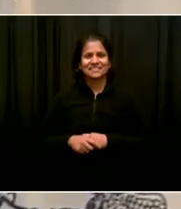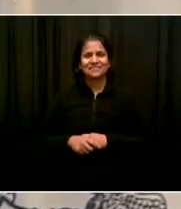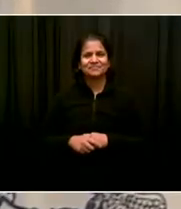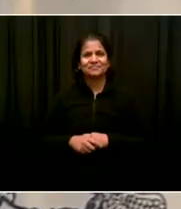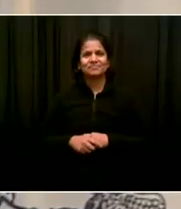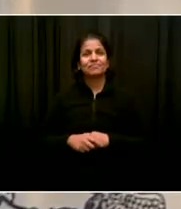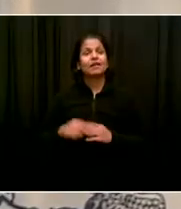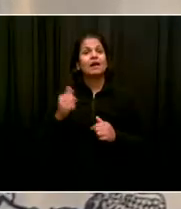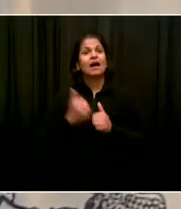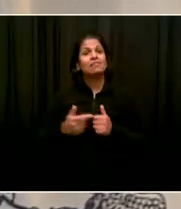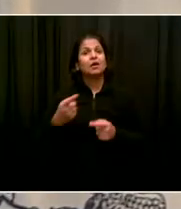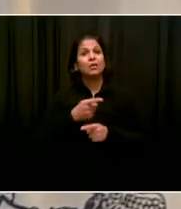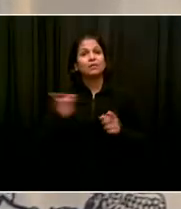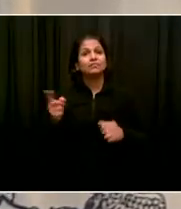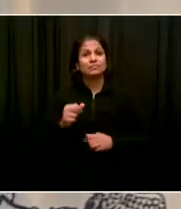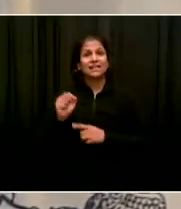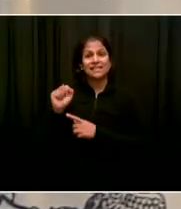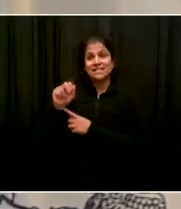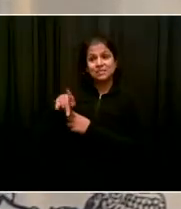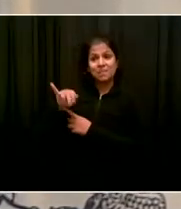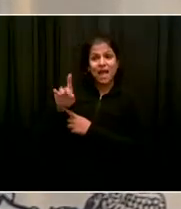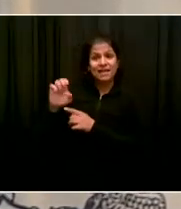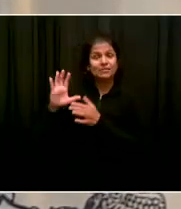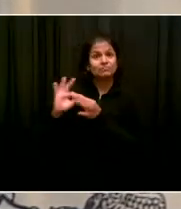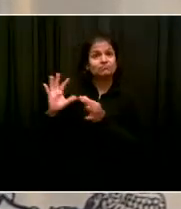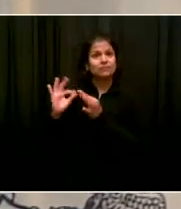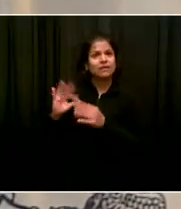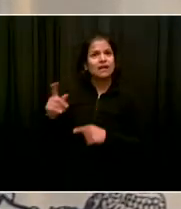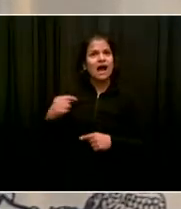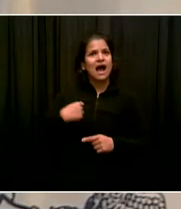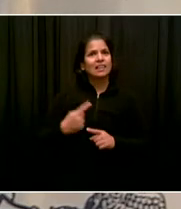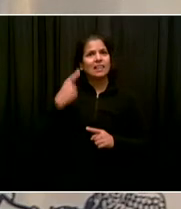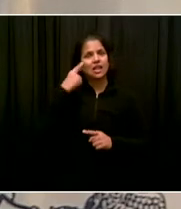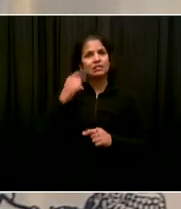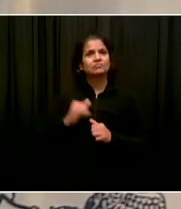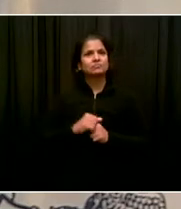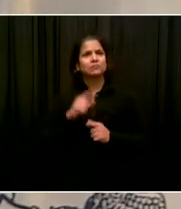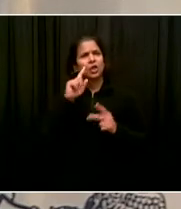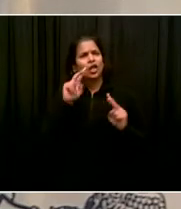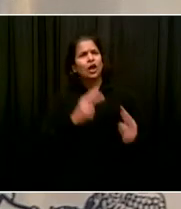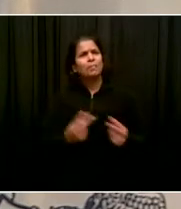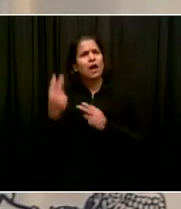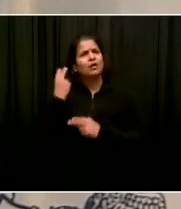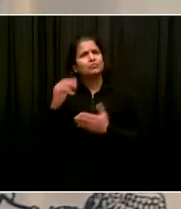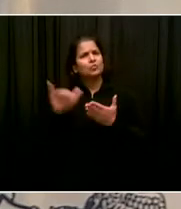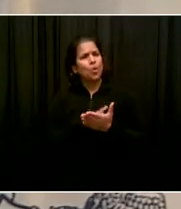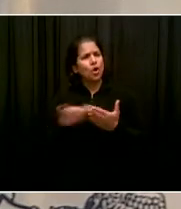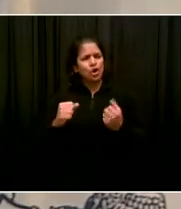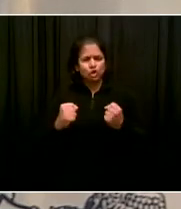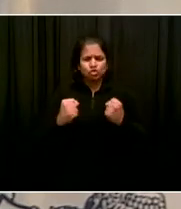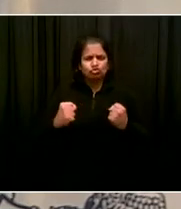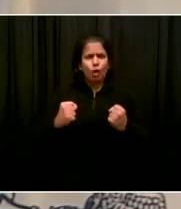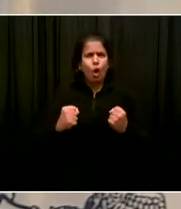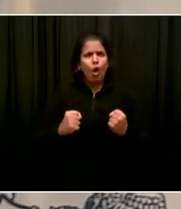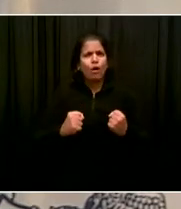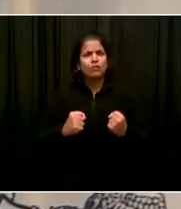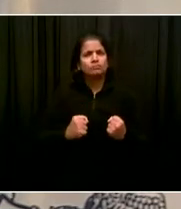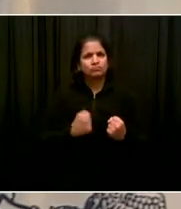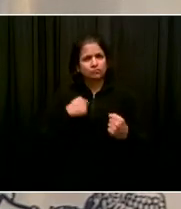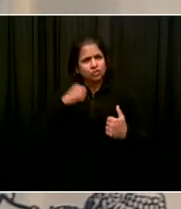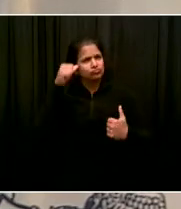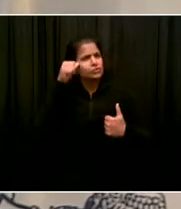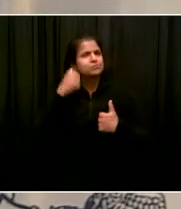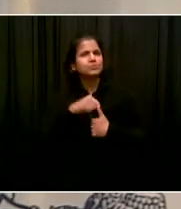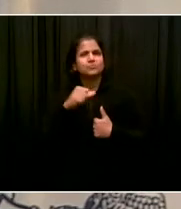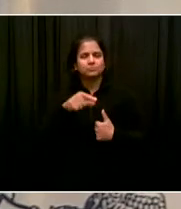talk, I just get reminded of our strength. I really do. And how we see our way through. All right, so now we're going